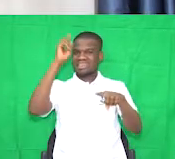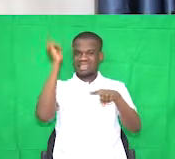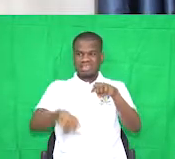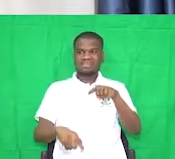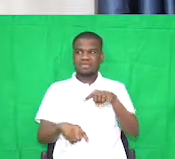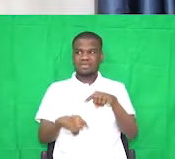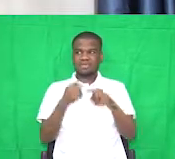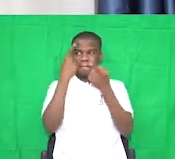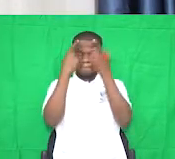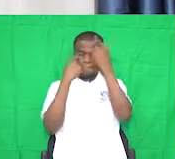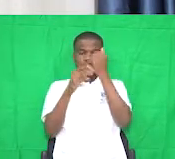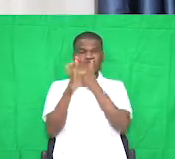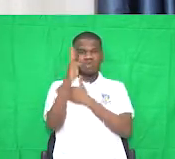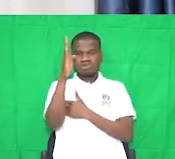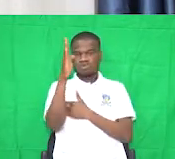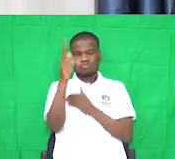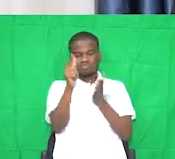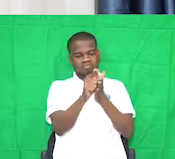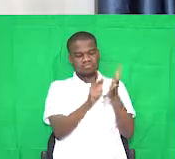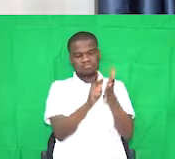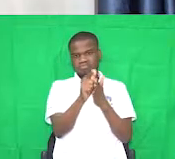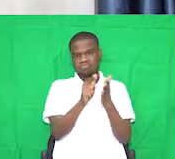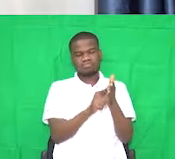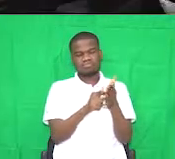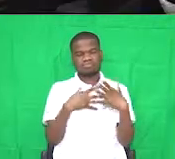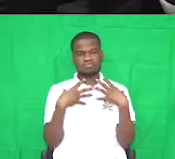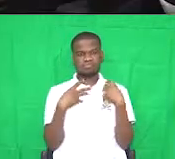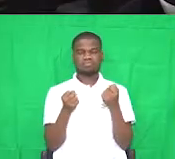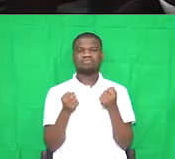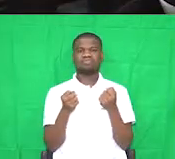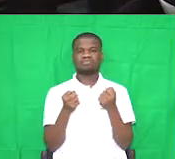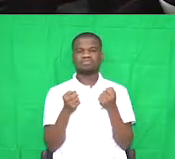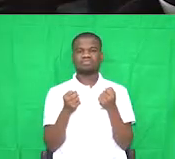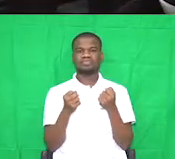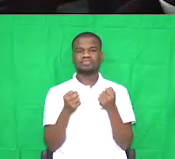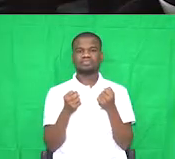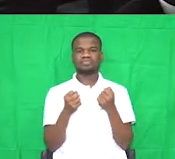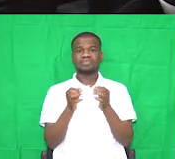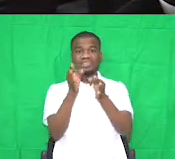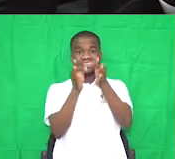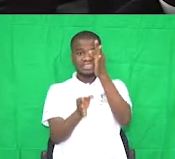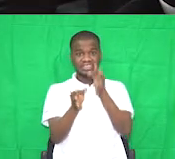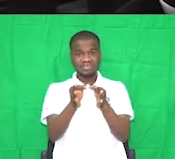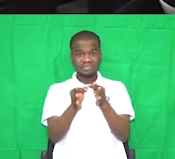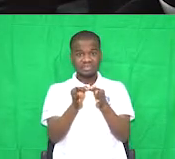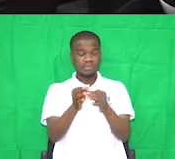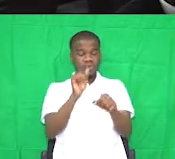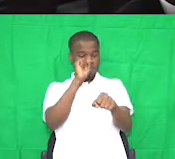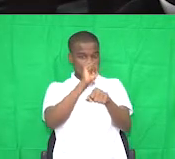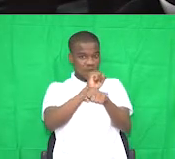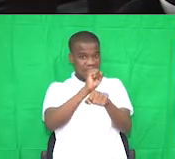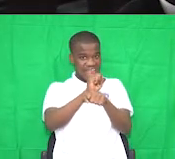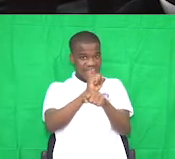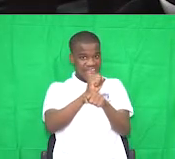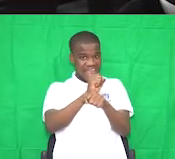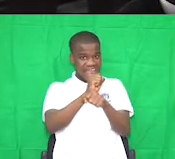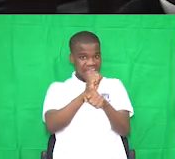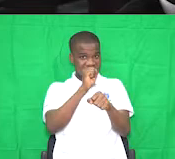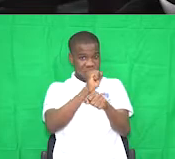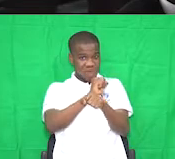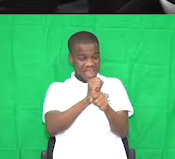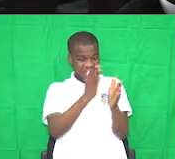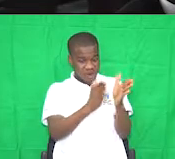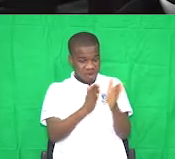And you must compete according to the rules of the game. Obibiar obe compete according to the rules of the game. He must be